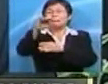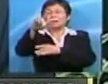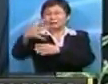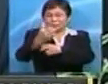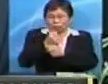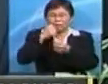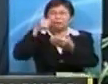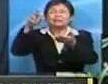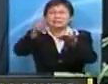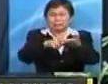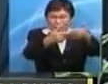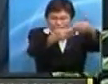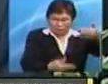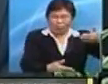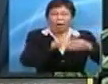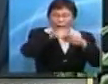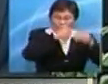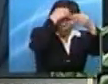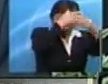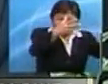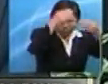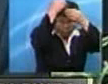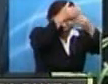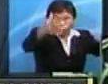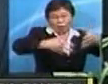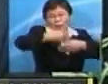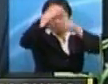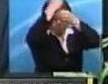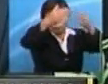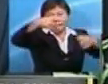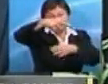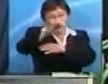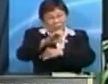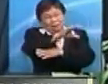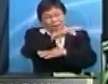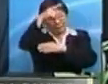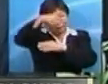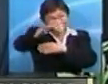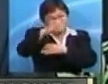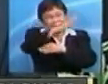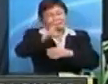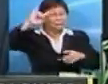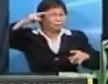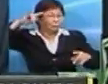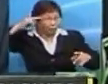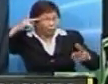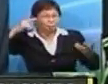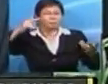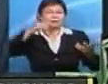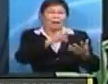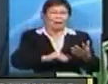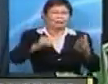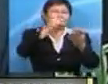regards to the issue of information that's been revealed outside the press conference and or speculation